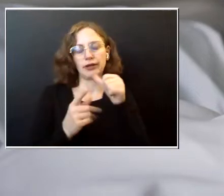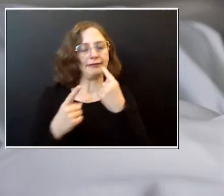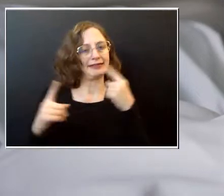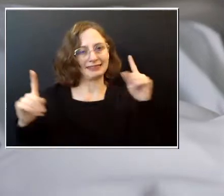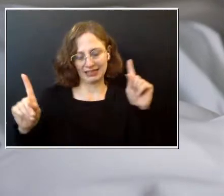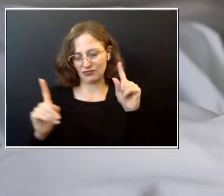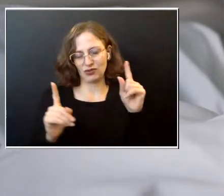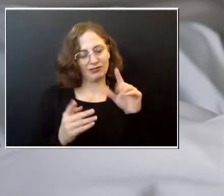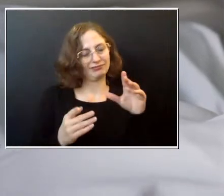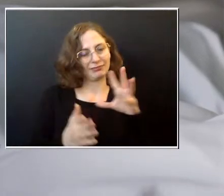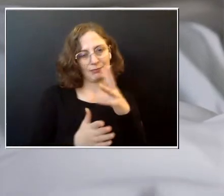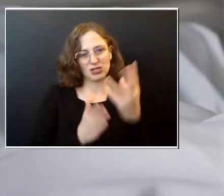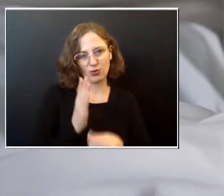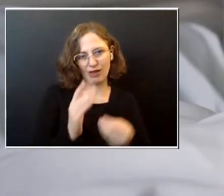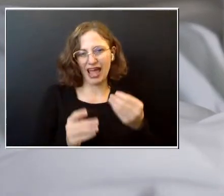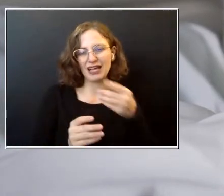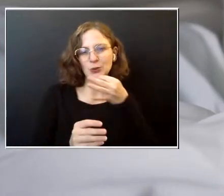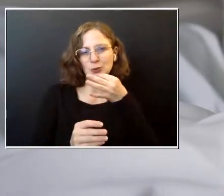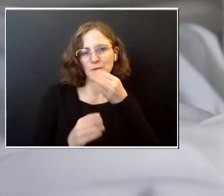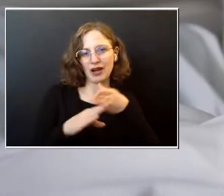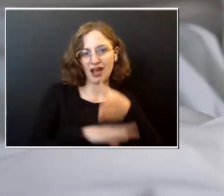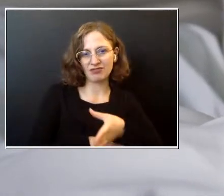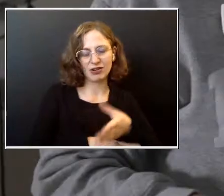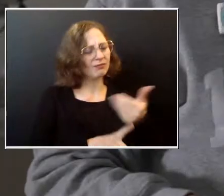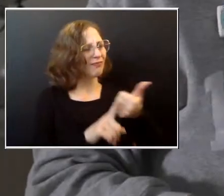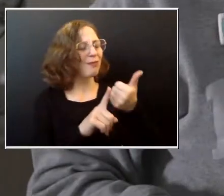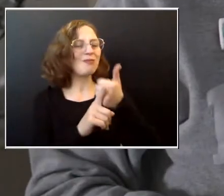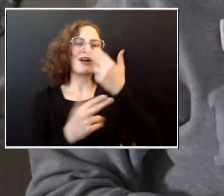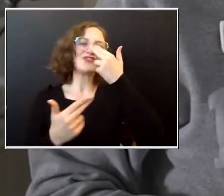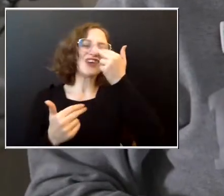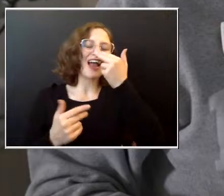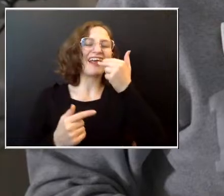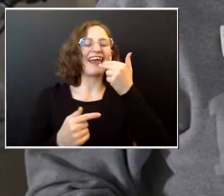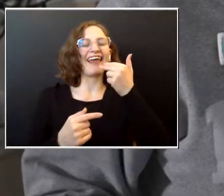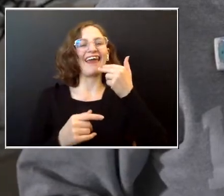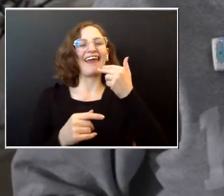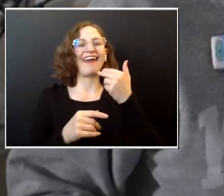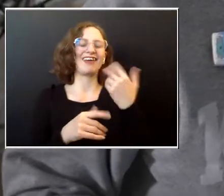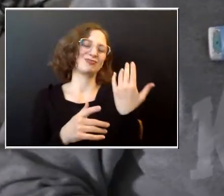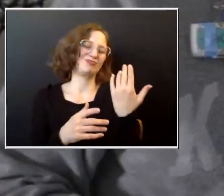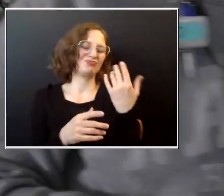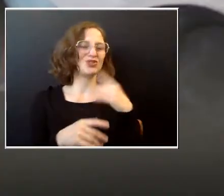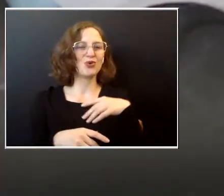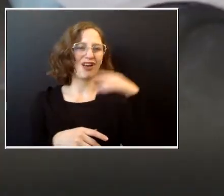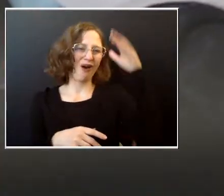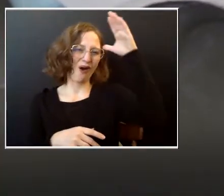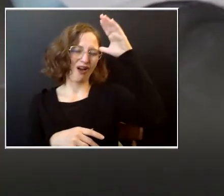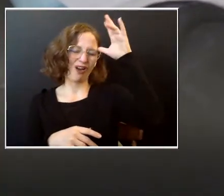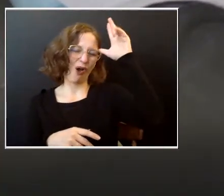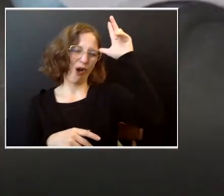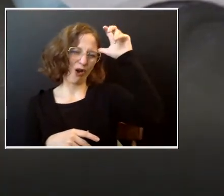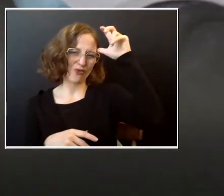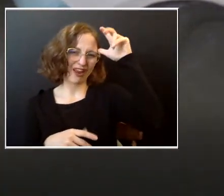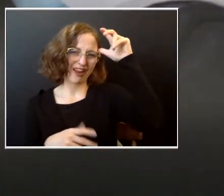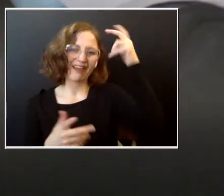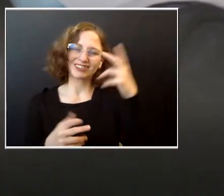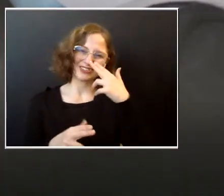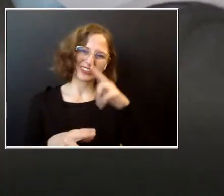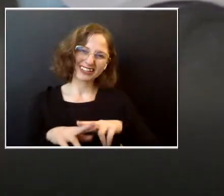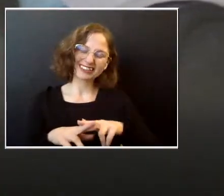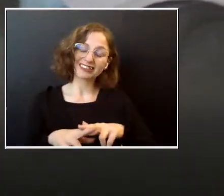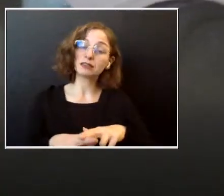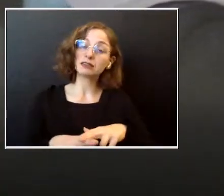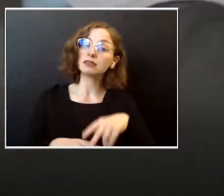just a great person. She liked to have fun. By the time Nerissa was 15 years old, she started having what she